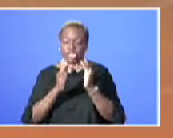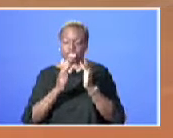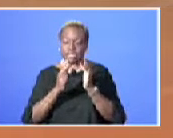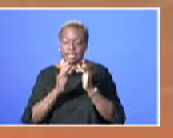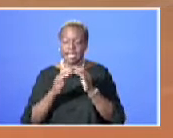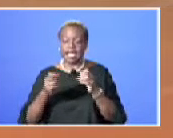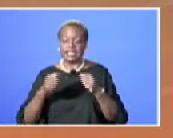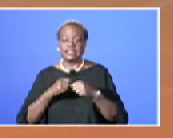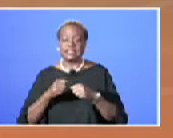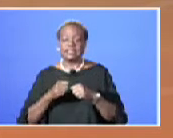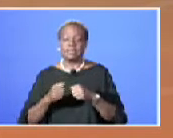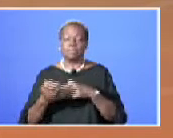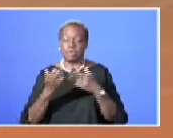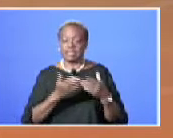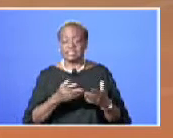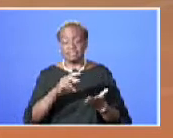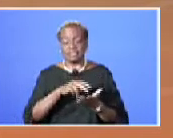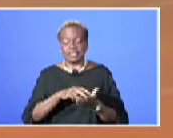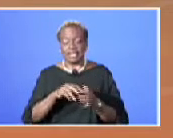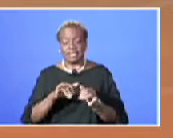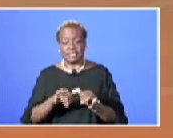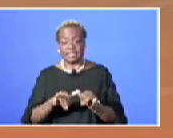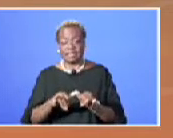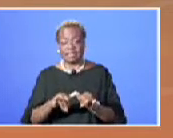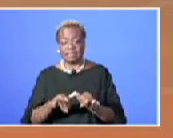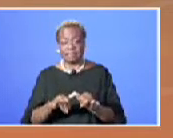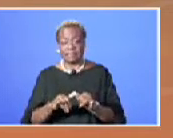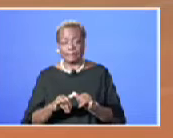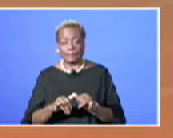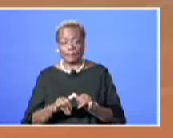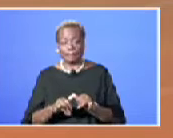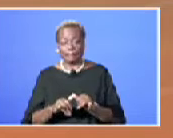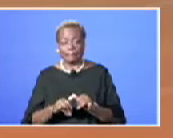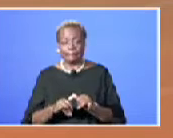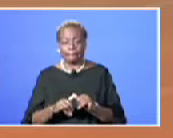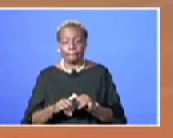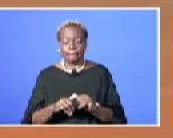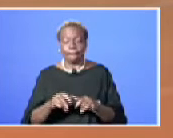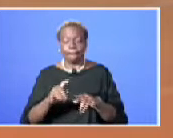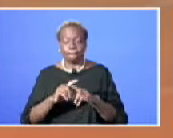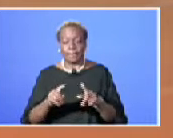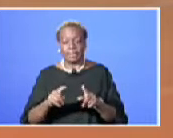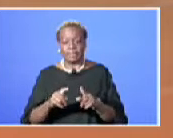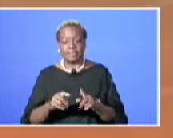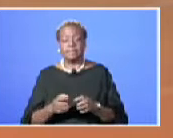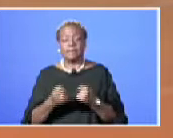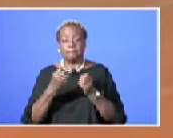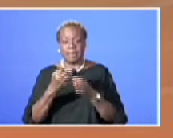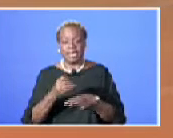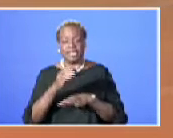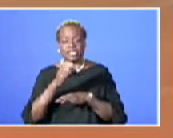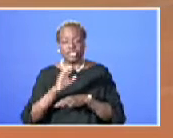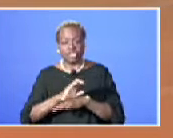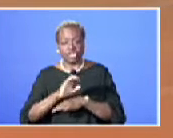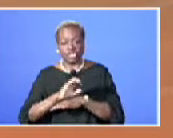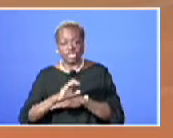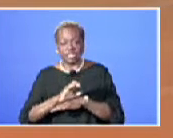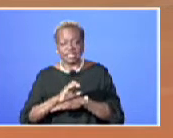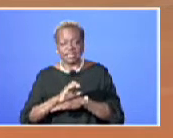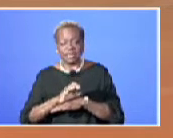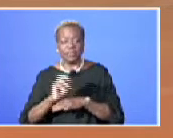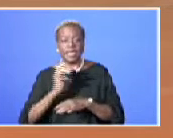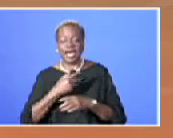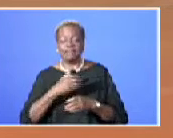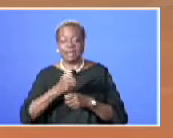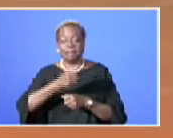standstill. But most of us, even our smaller churches, all of us are connected to our umbrellas, our coverings, and we are continuing.